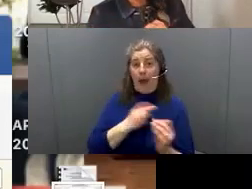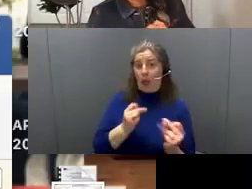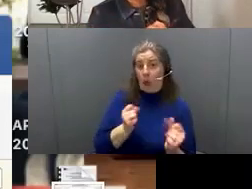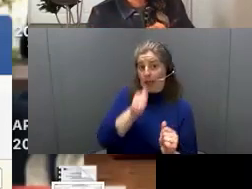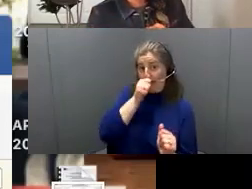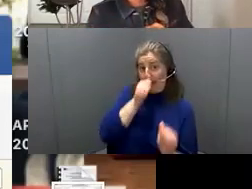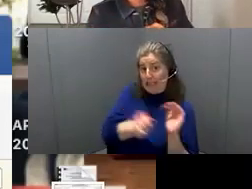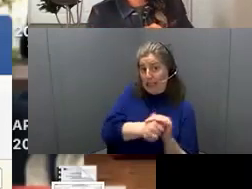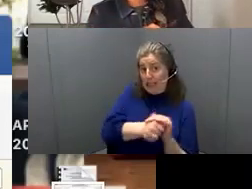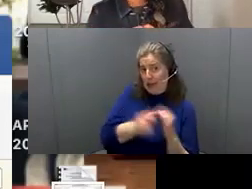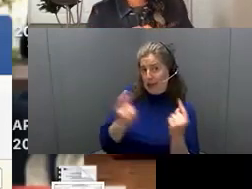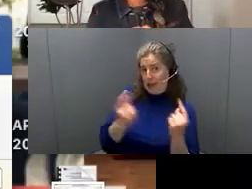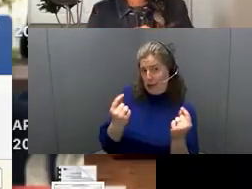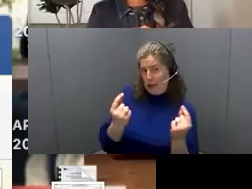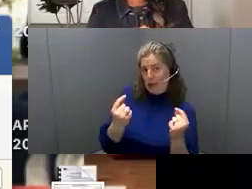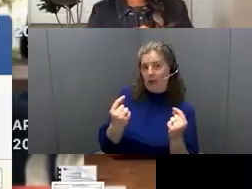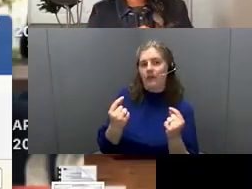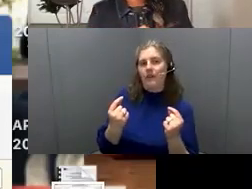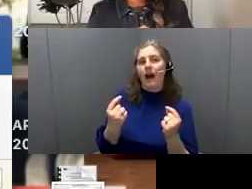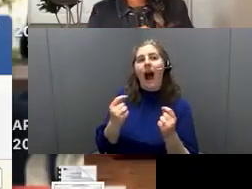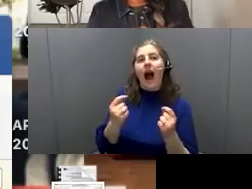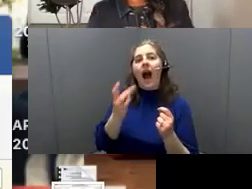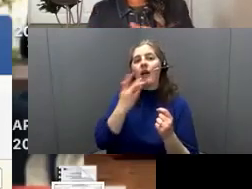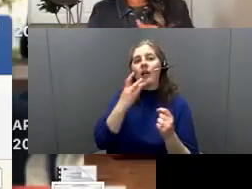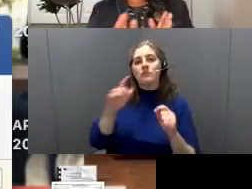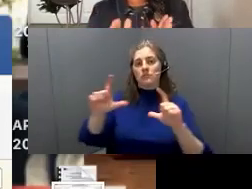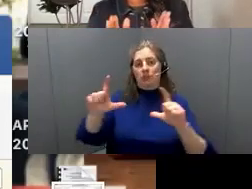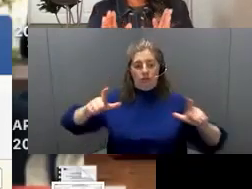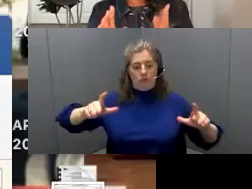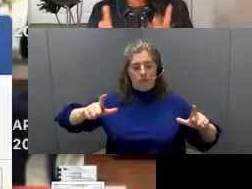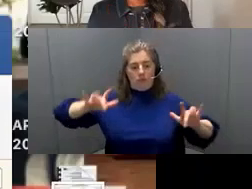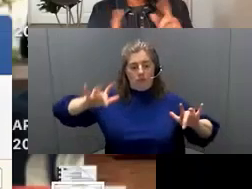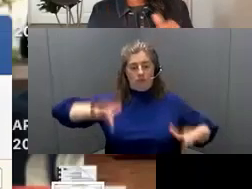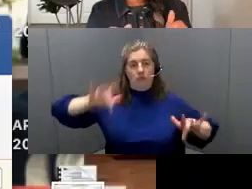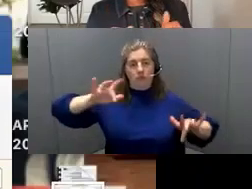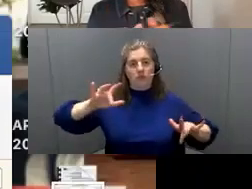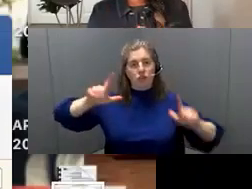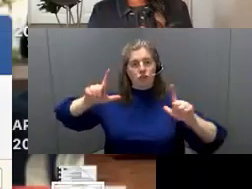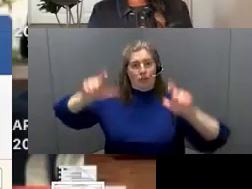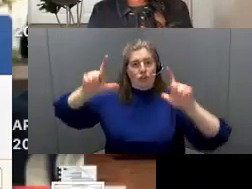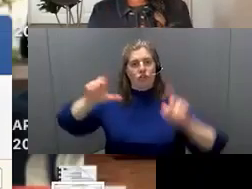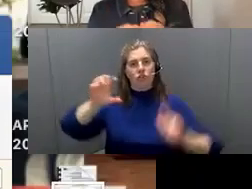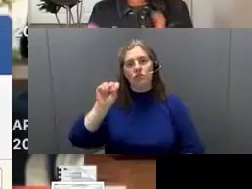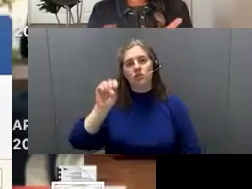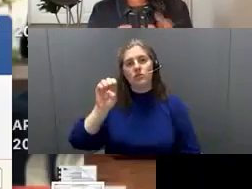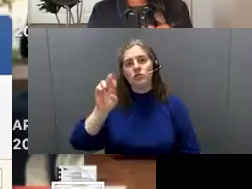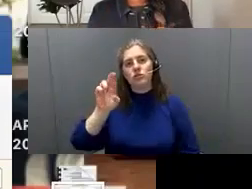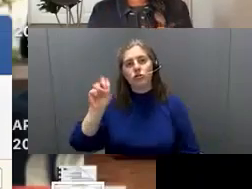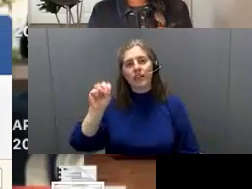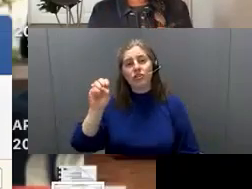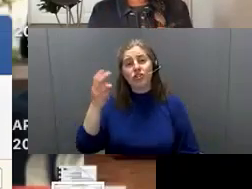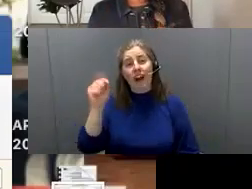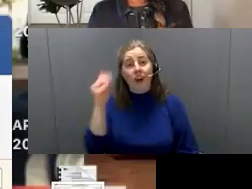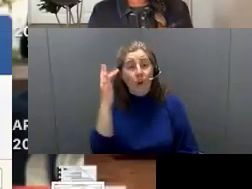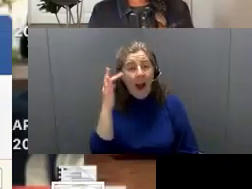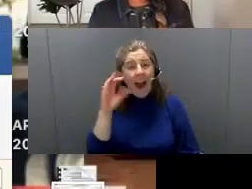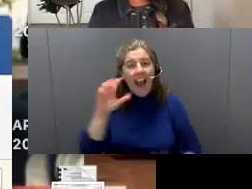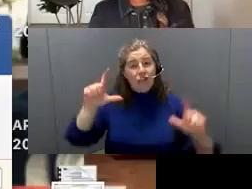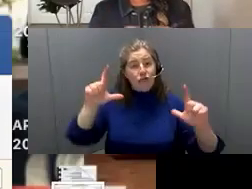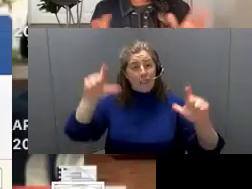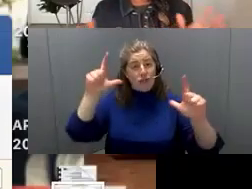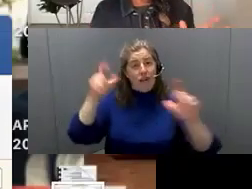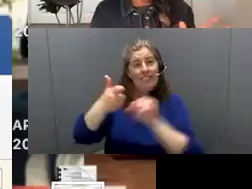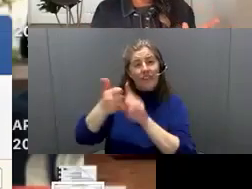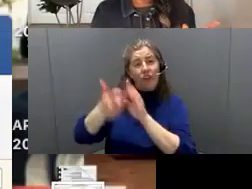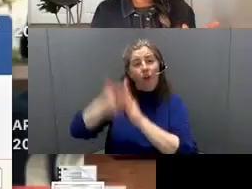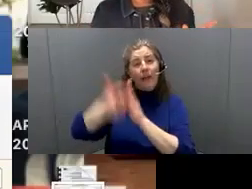really like to do is I like to do screenshots, because a screenshot automatically turns into one of those files that's easy. Why